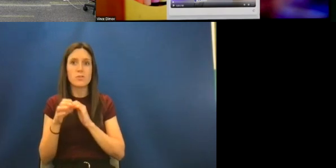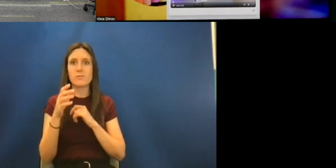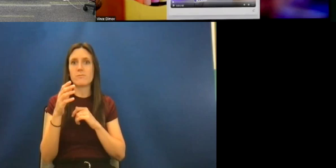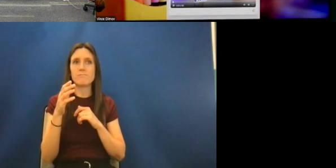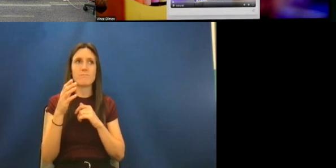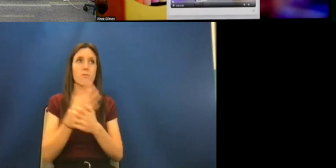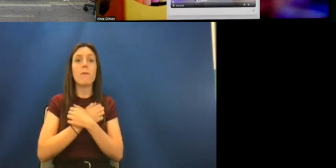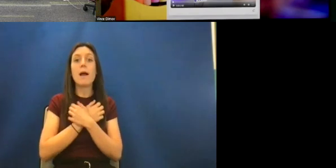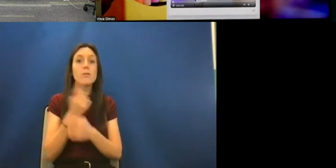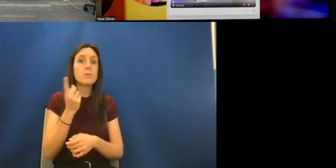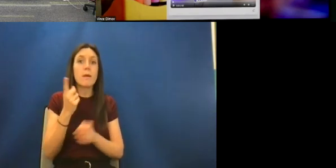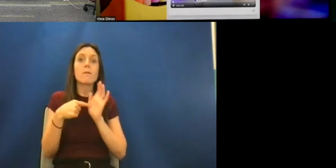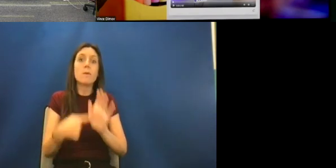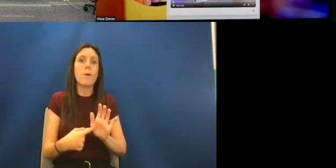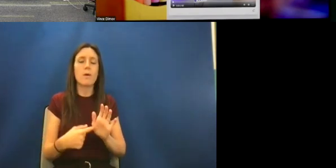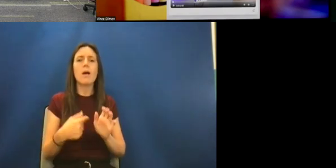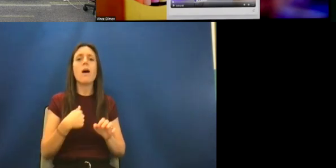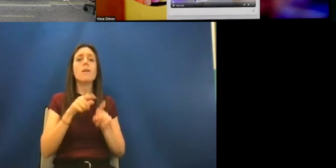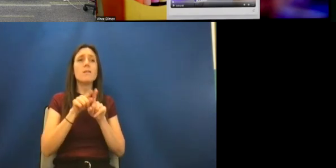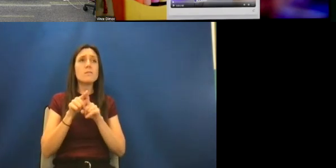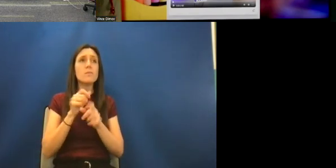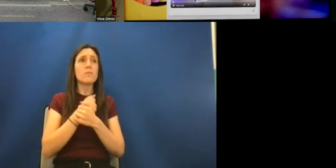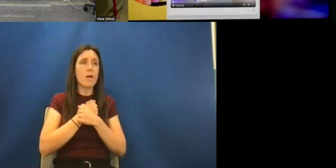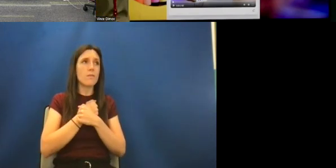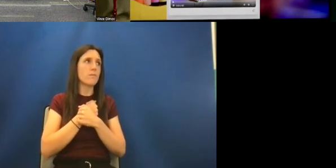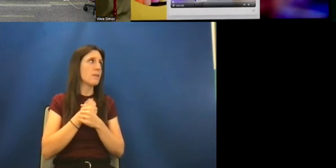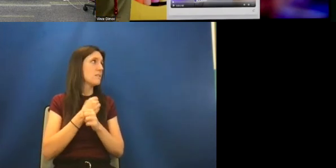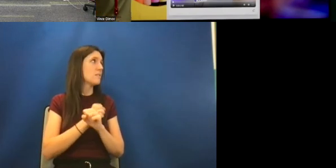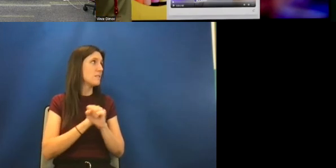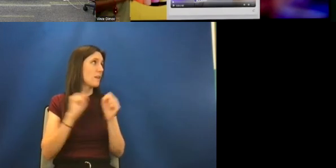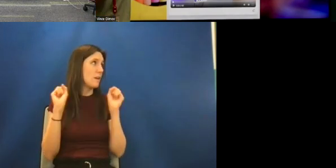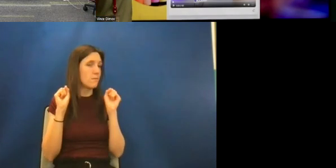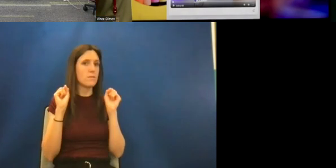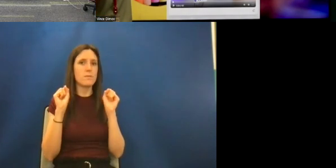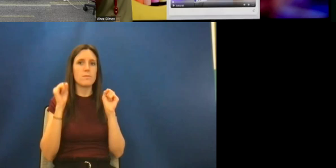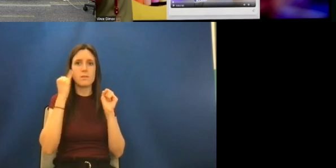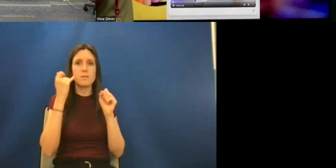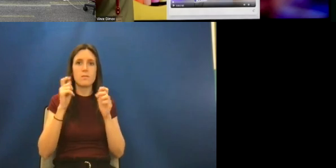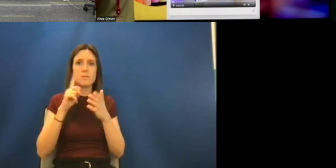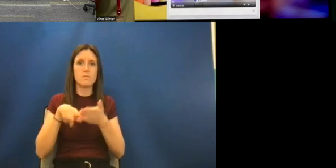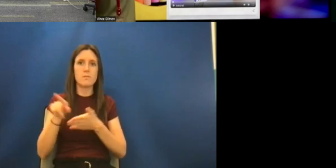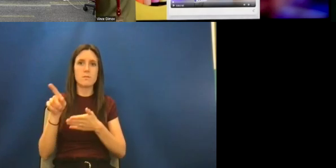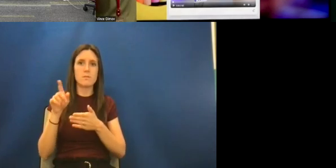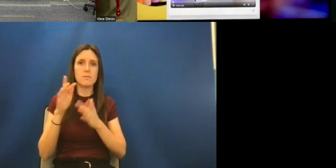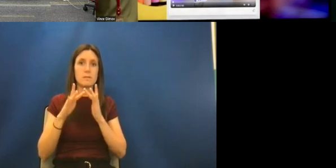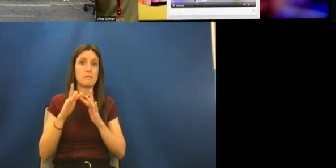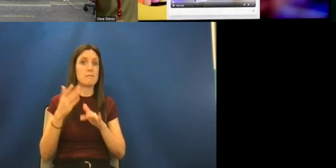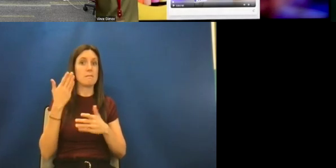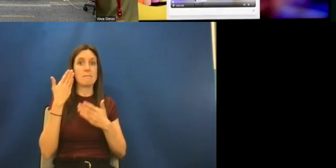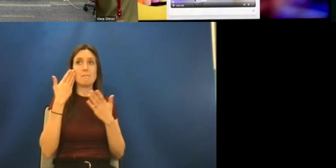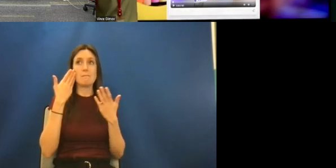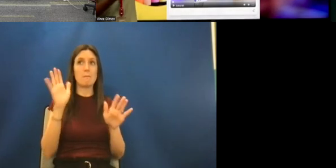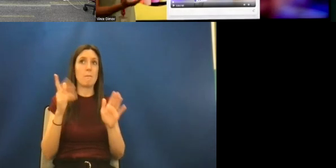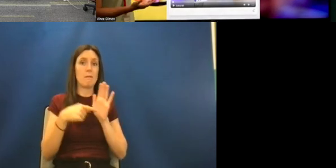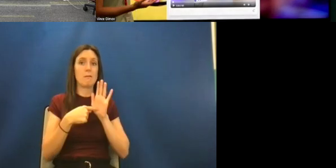there. And the thing I love about that too is it's a safe search, right? If you pull up the internet, you search something, you never quite know what you're going